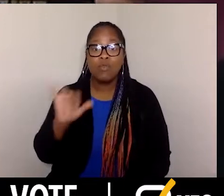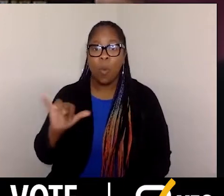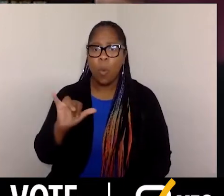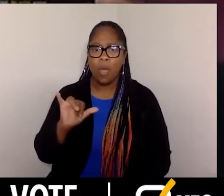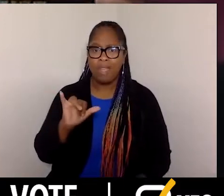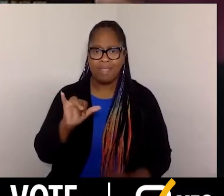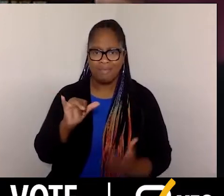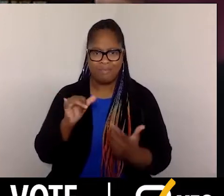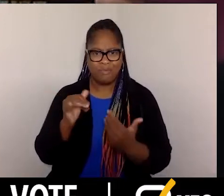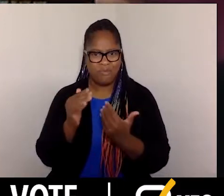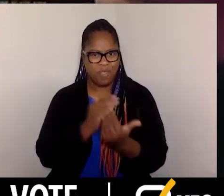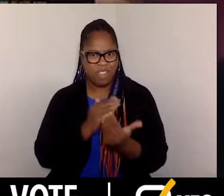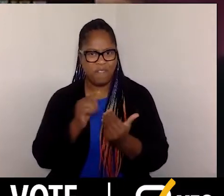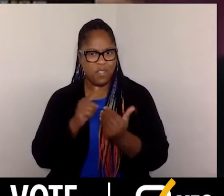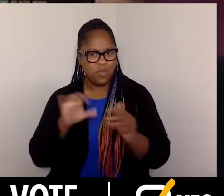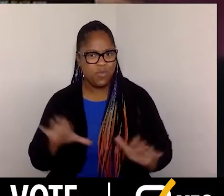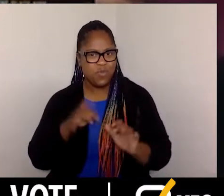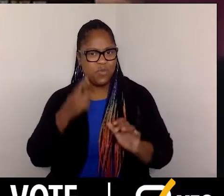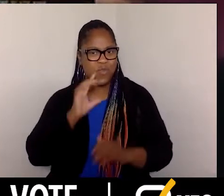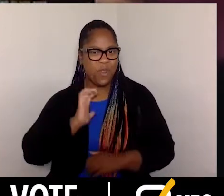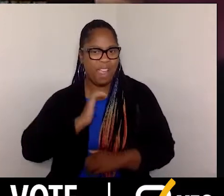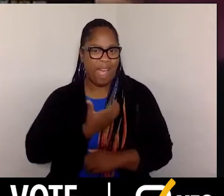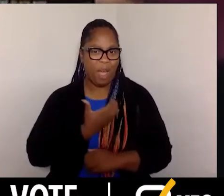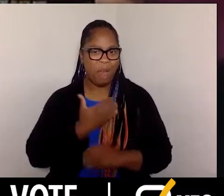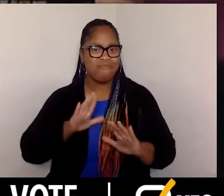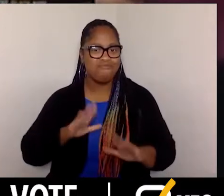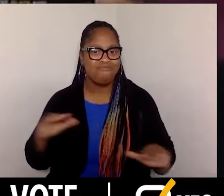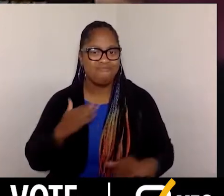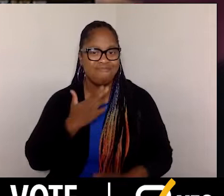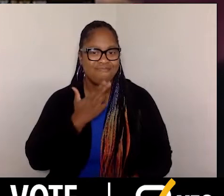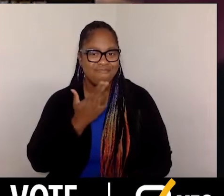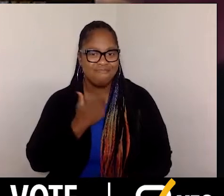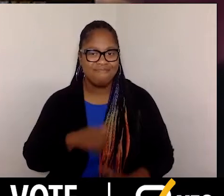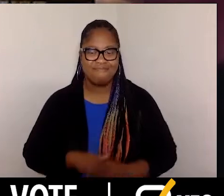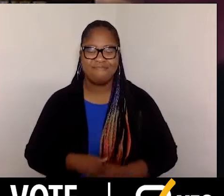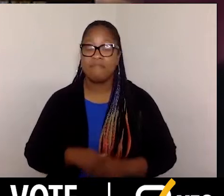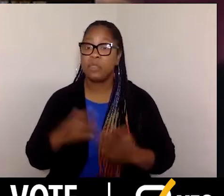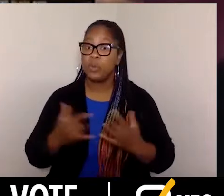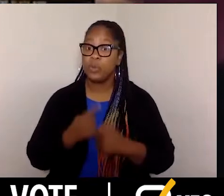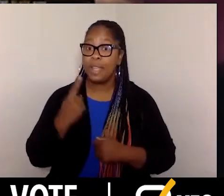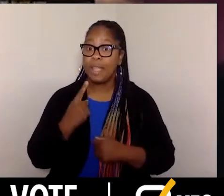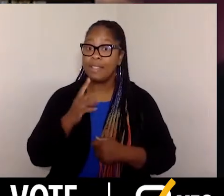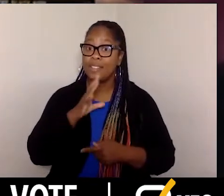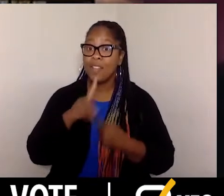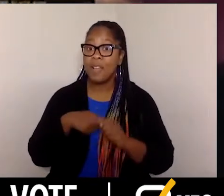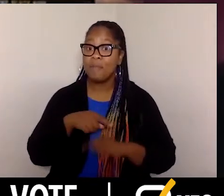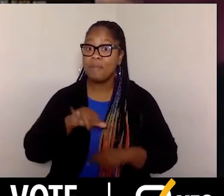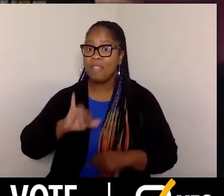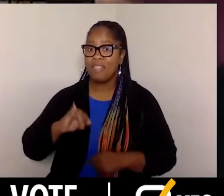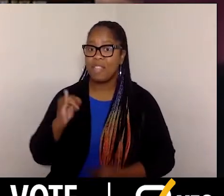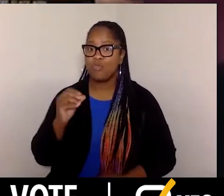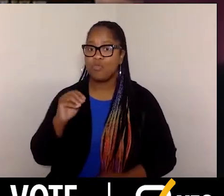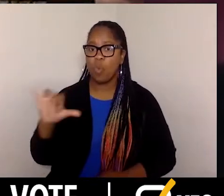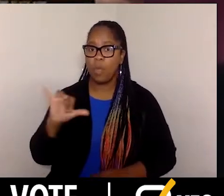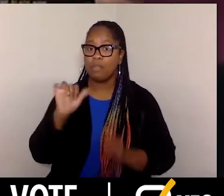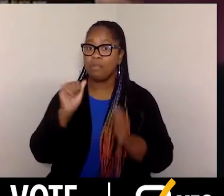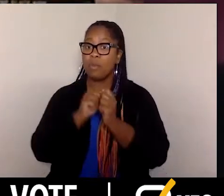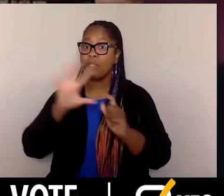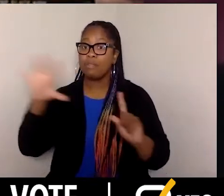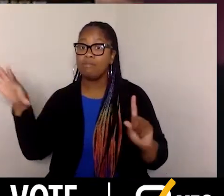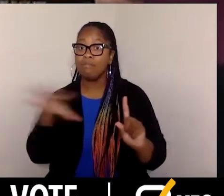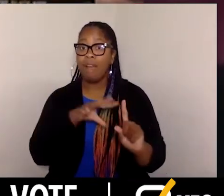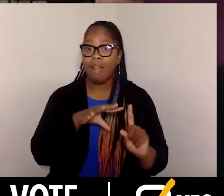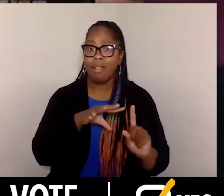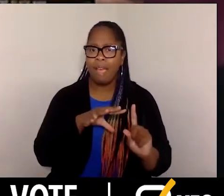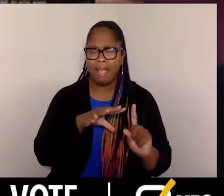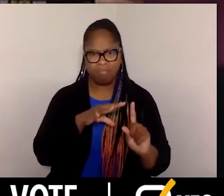our babies. Today, we'll be talking about that joy with a spotlight on some